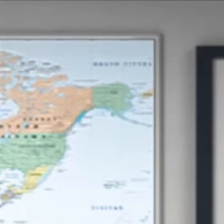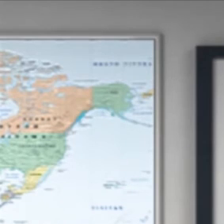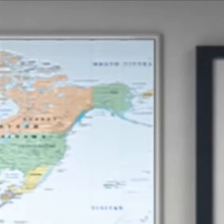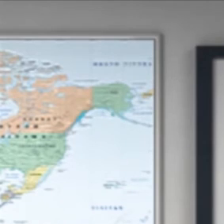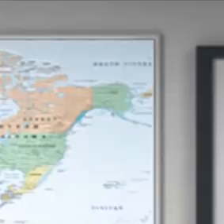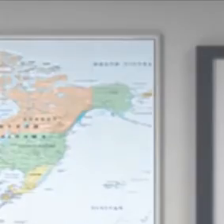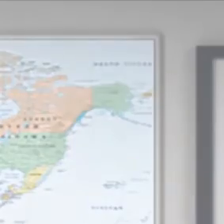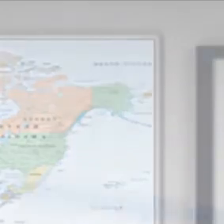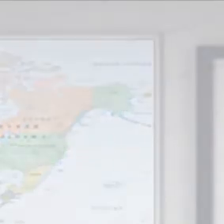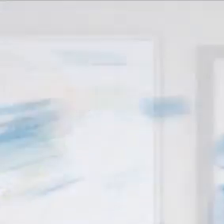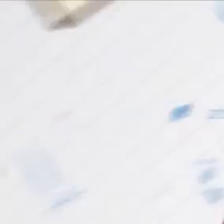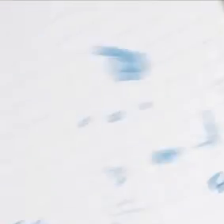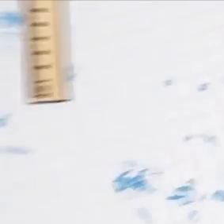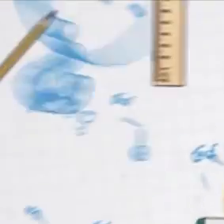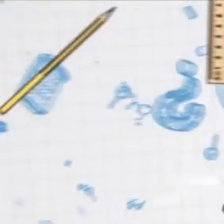bye!